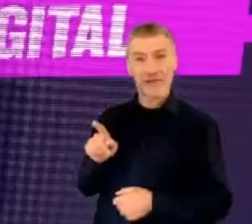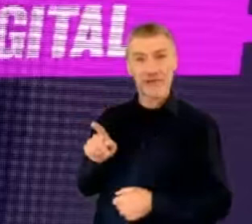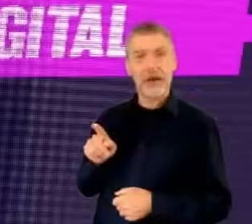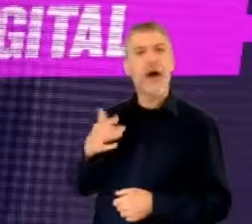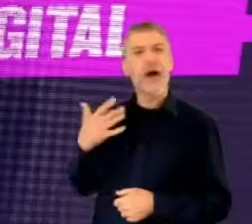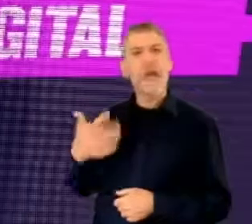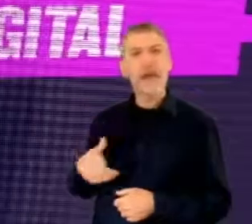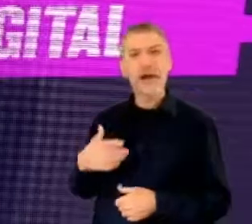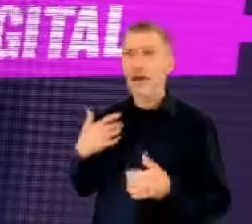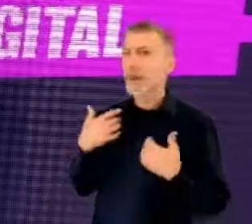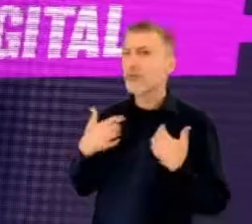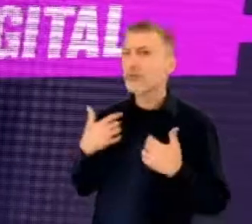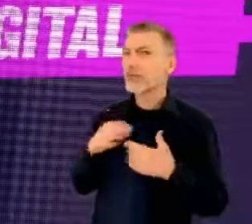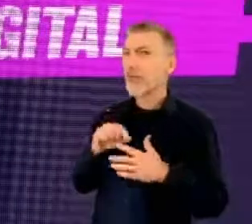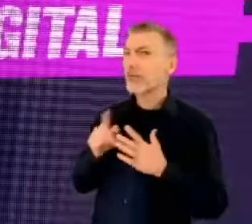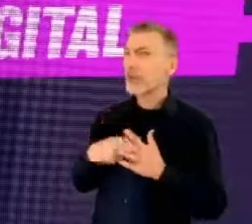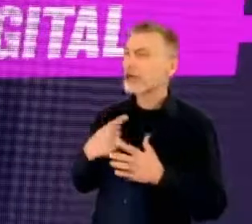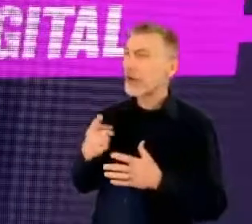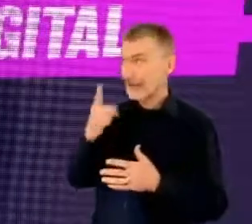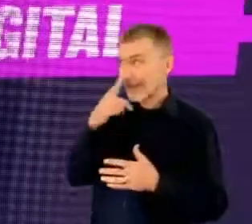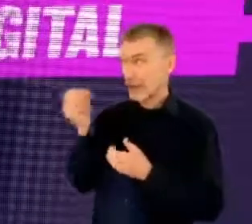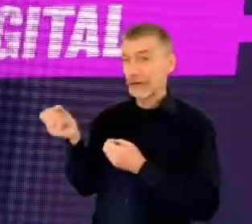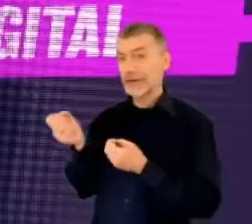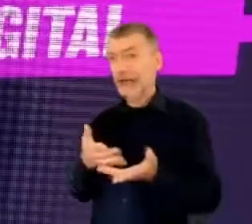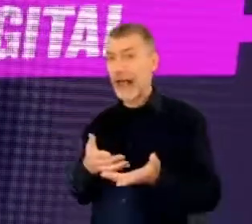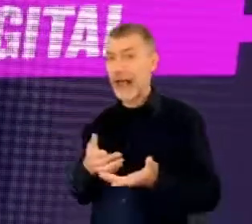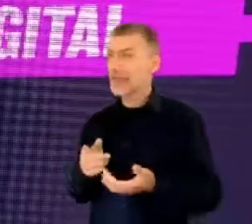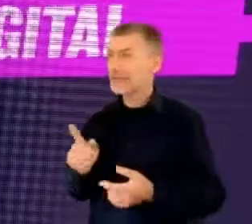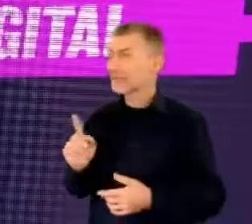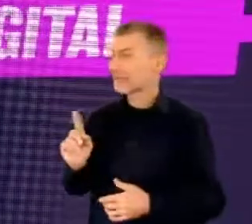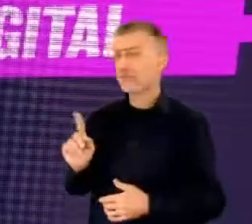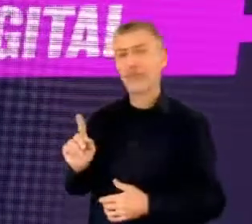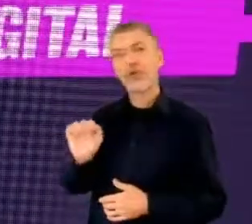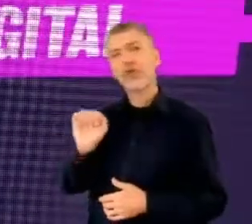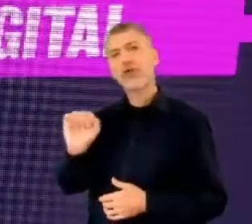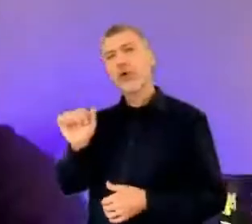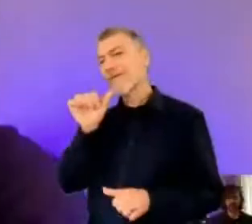exciting projects, but please tell the young people out there, what are some of your favourites?